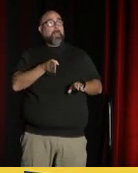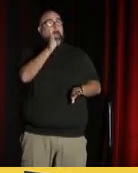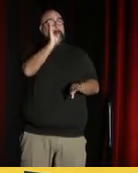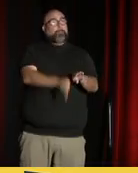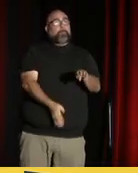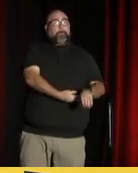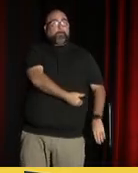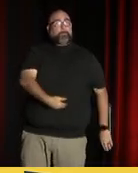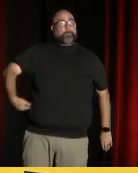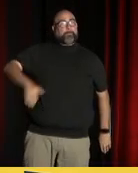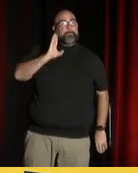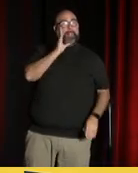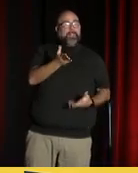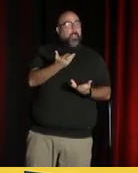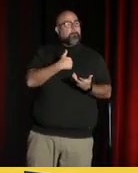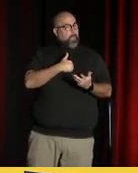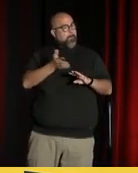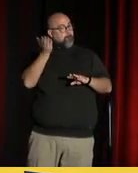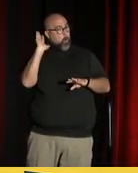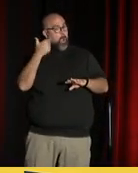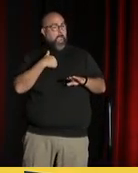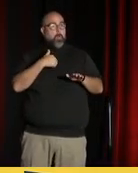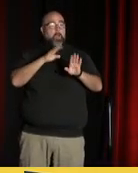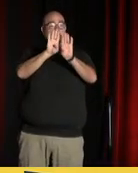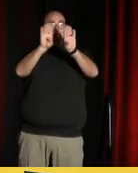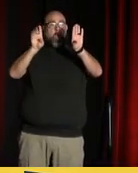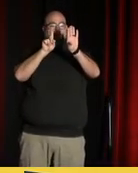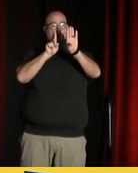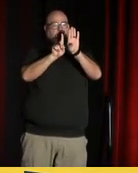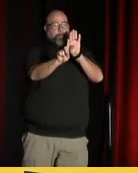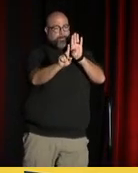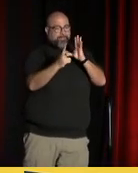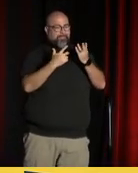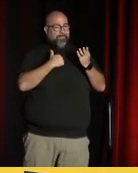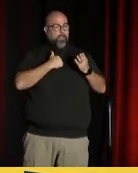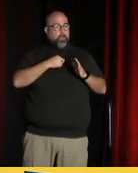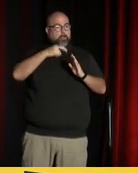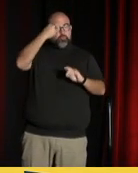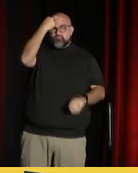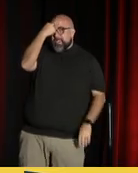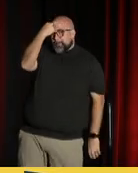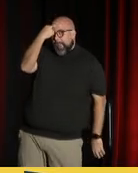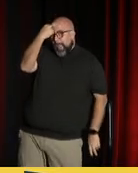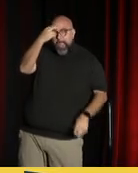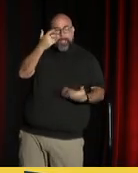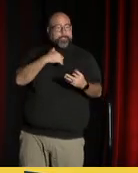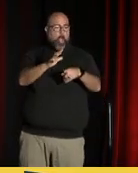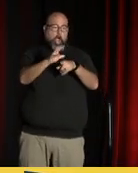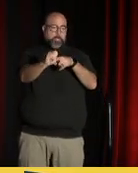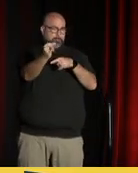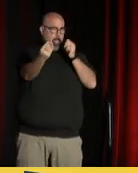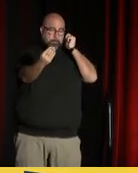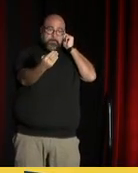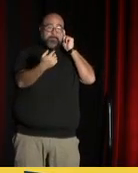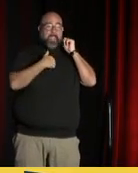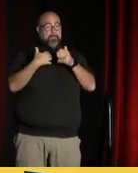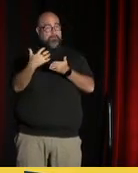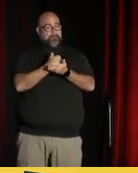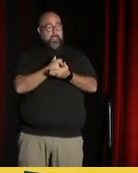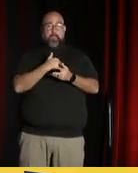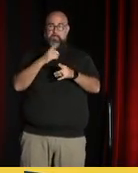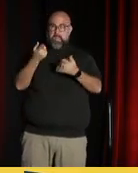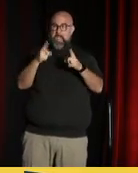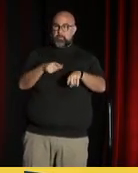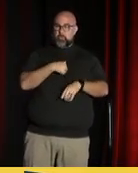but I used to walk through walls and read people's minds. It was an absolutely awesome job. I was named 2009